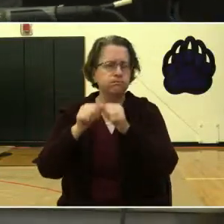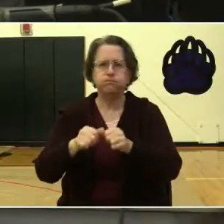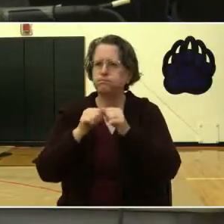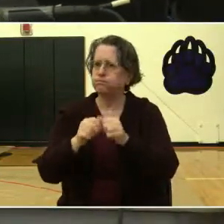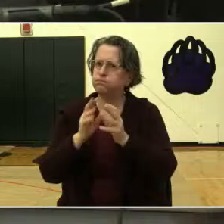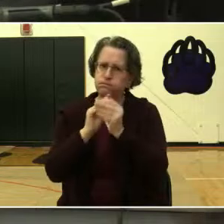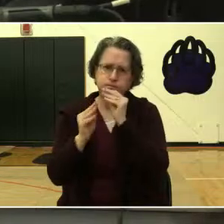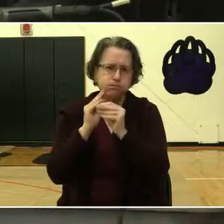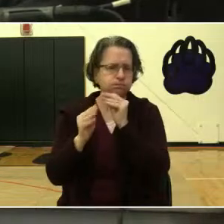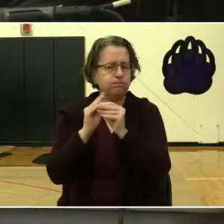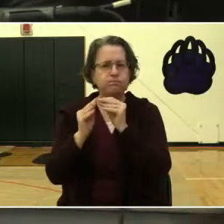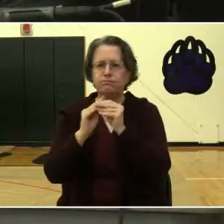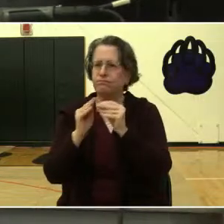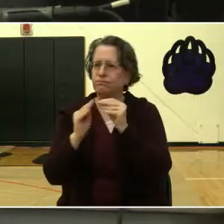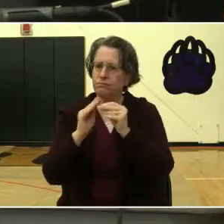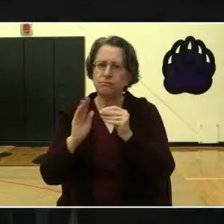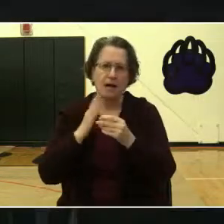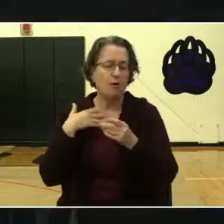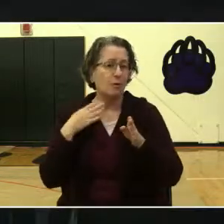roads and